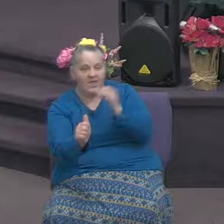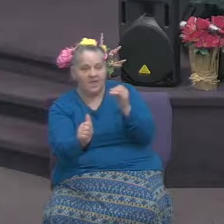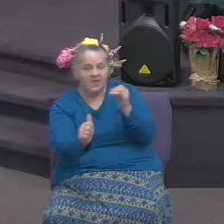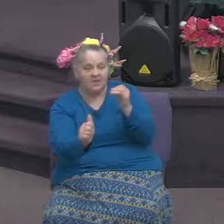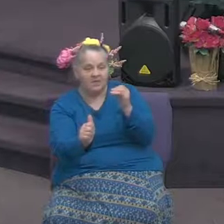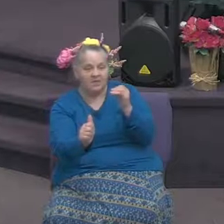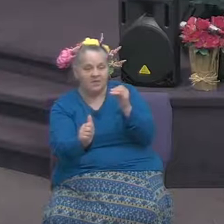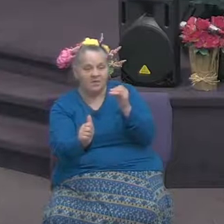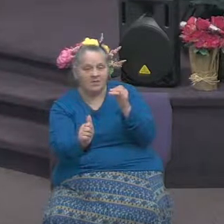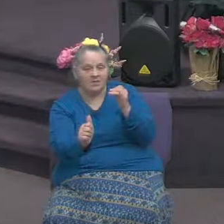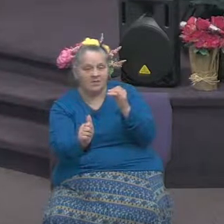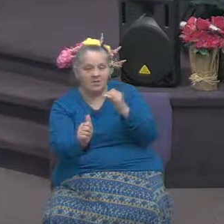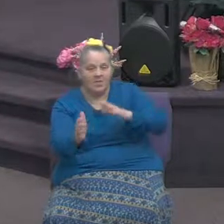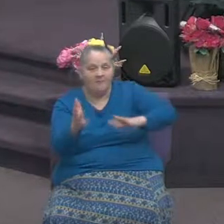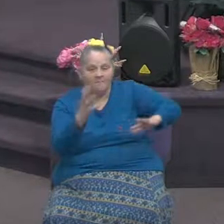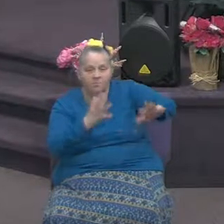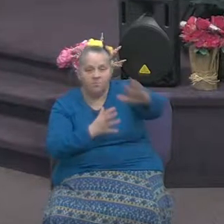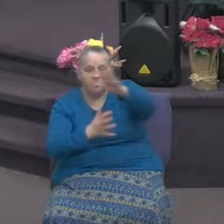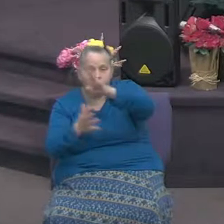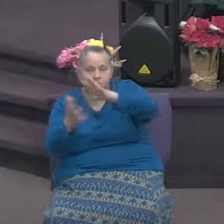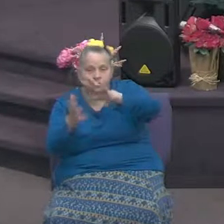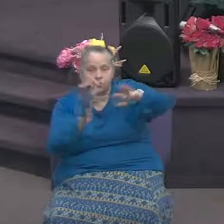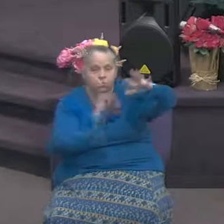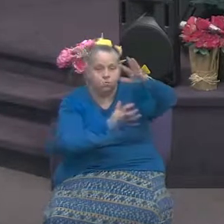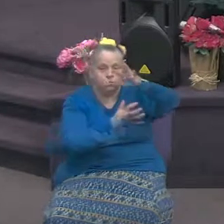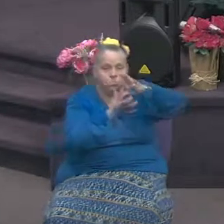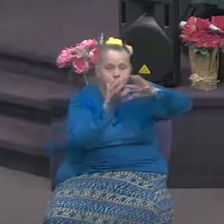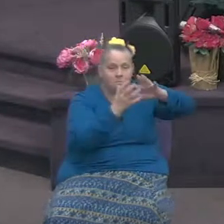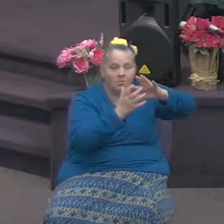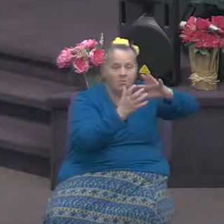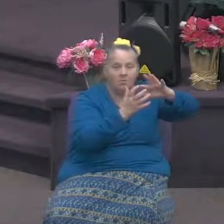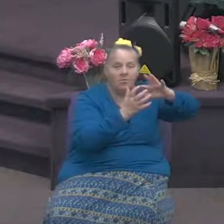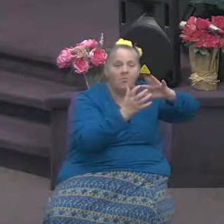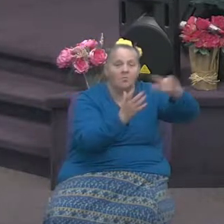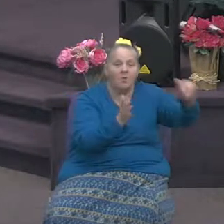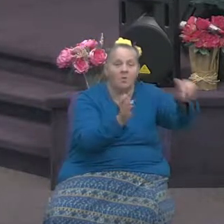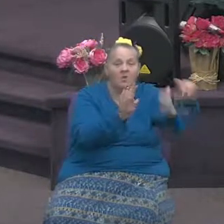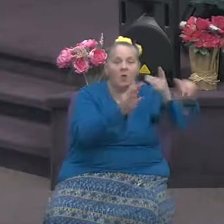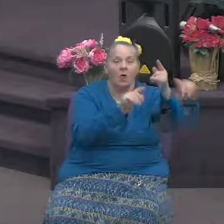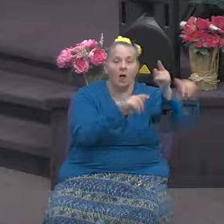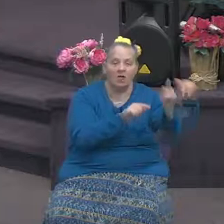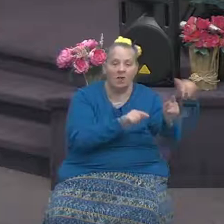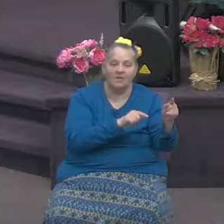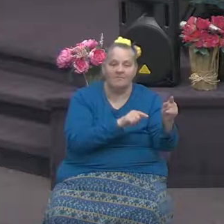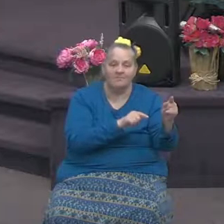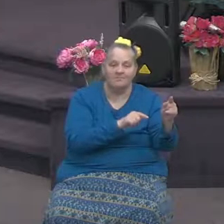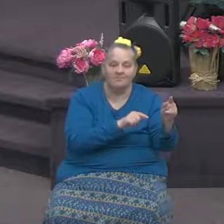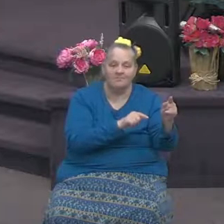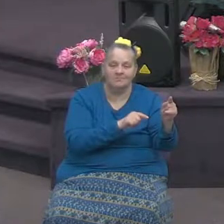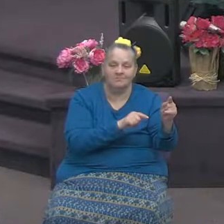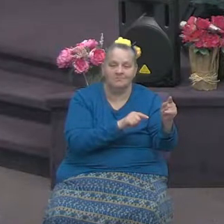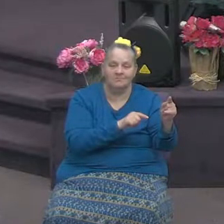And the pillar of the cloud that went before them